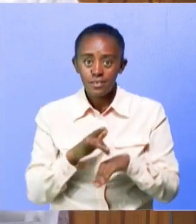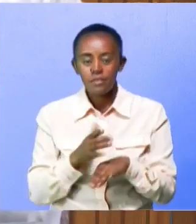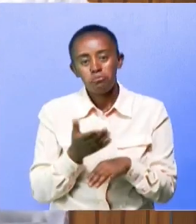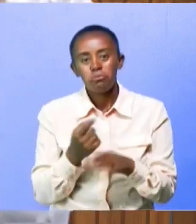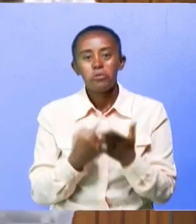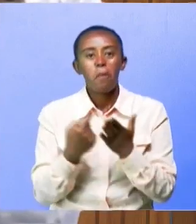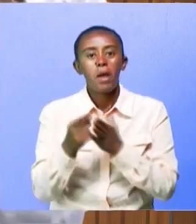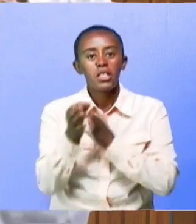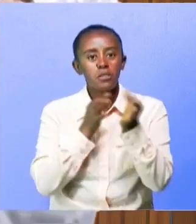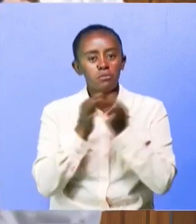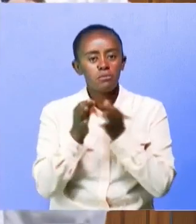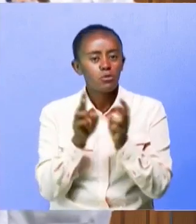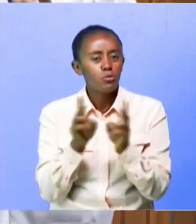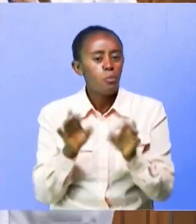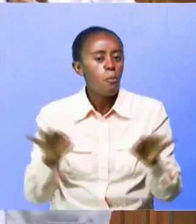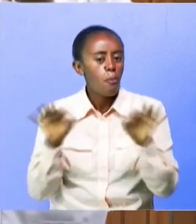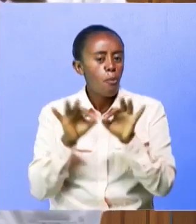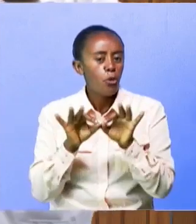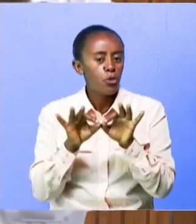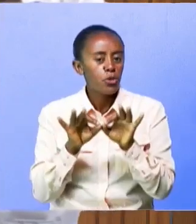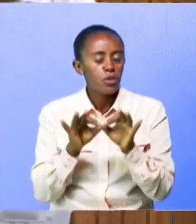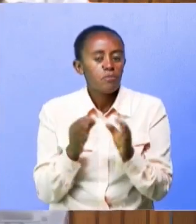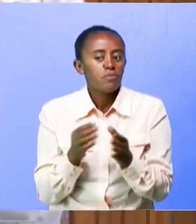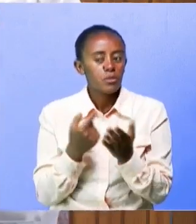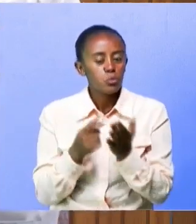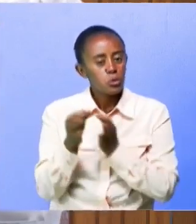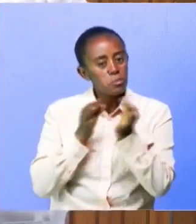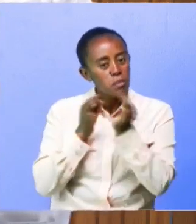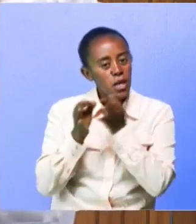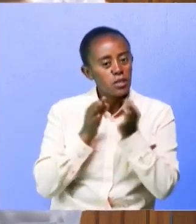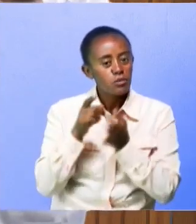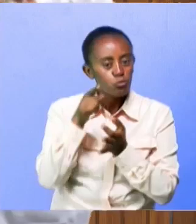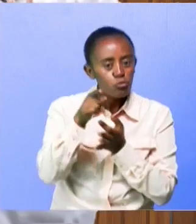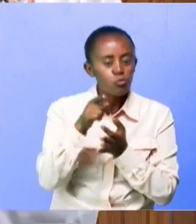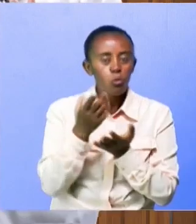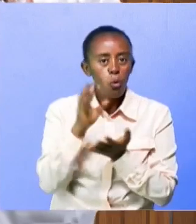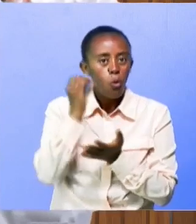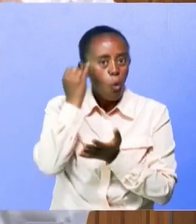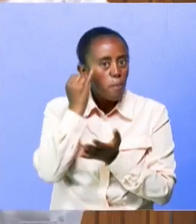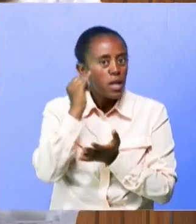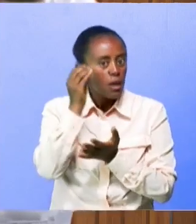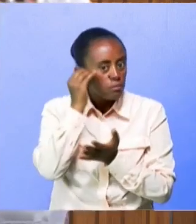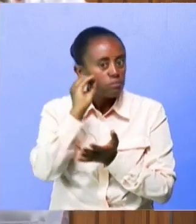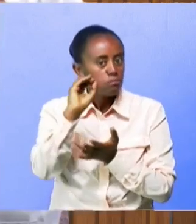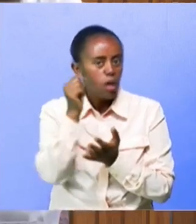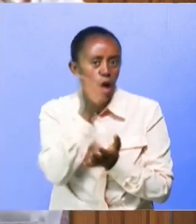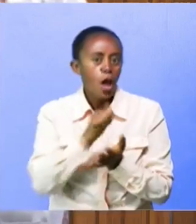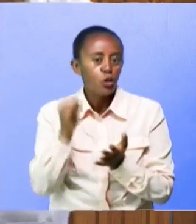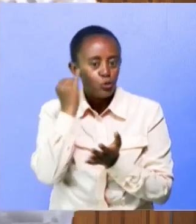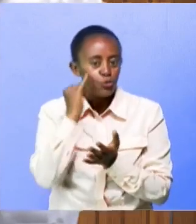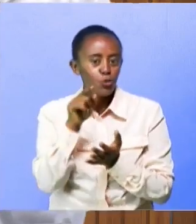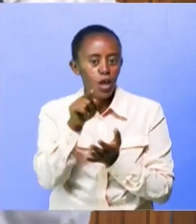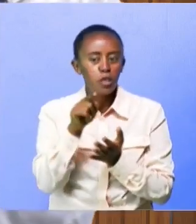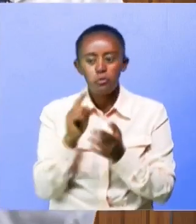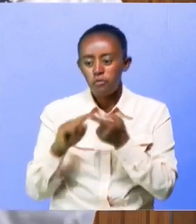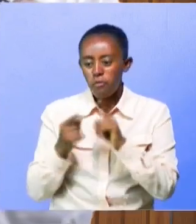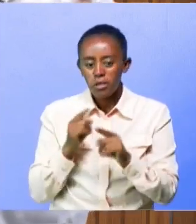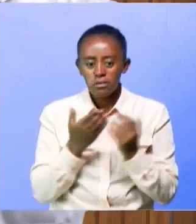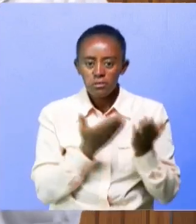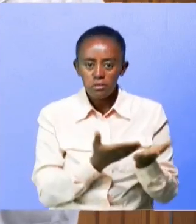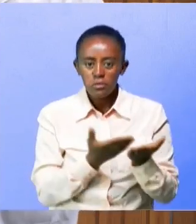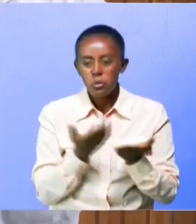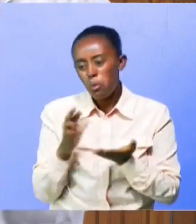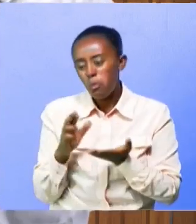are so important in order to express your ideas or opinions, any issue that you like to your friends or